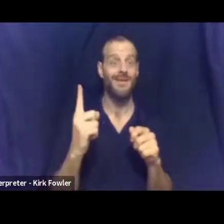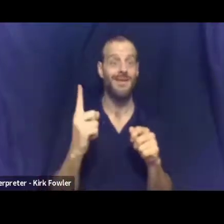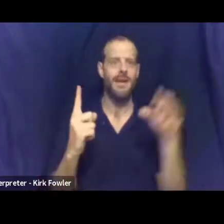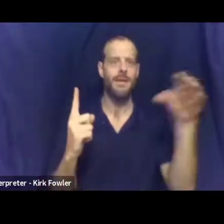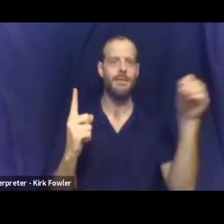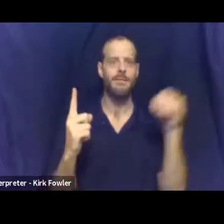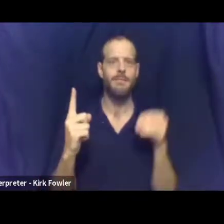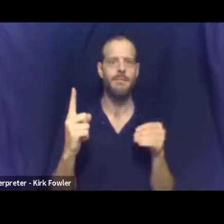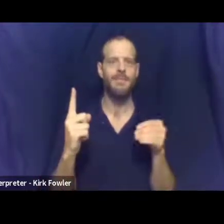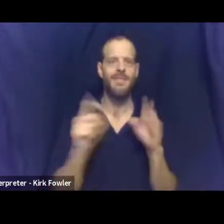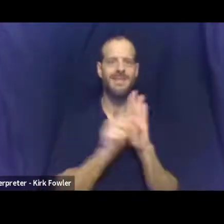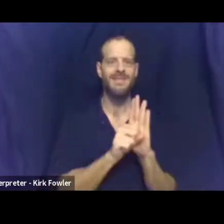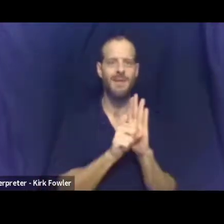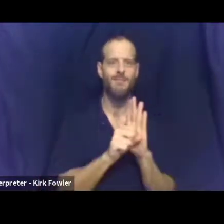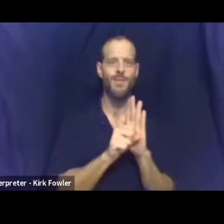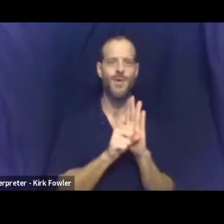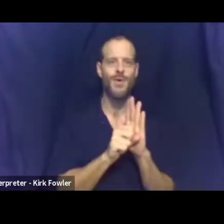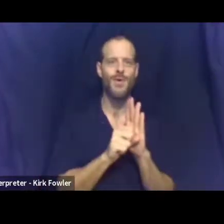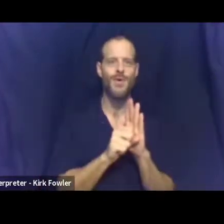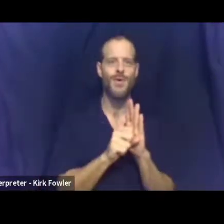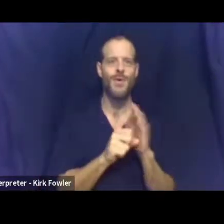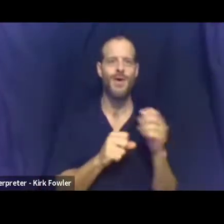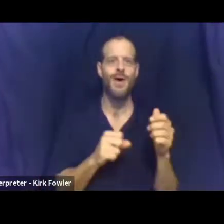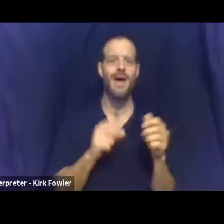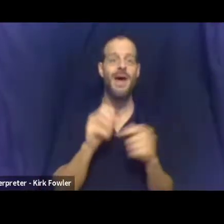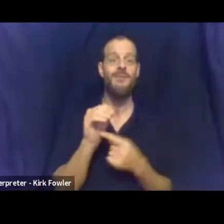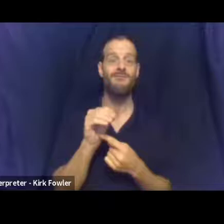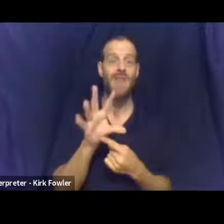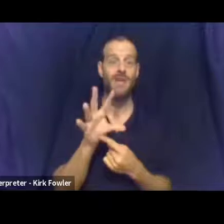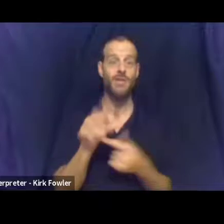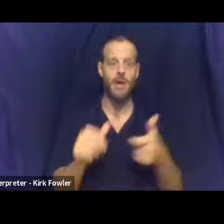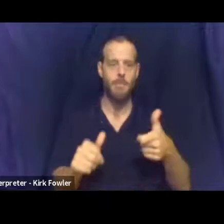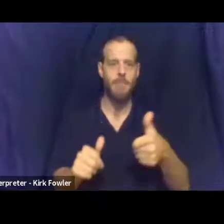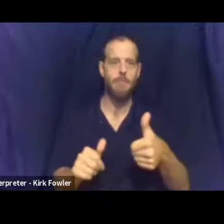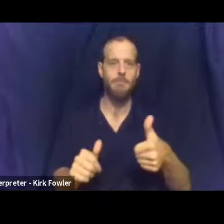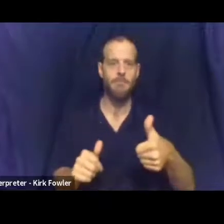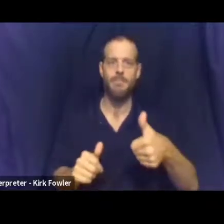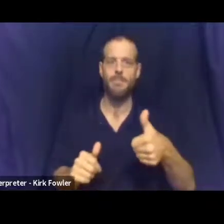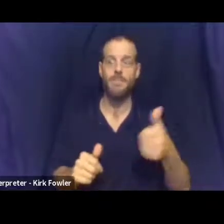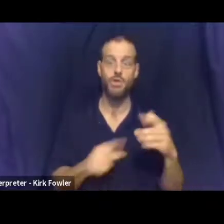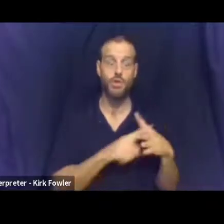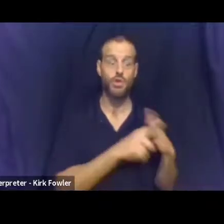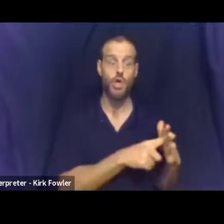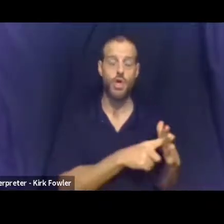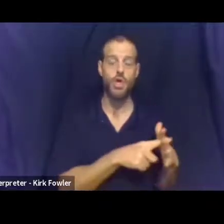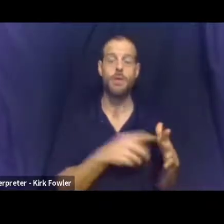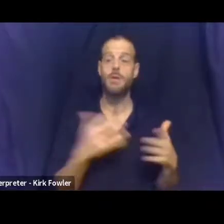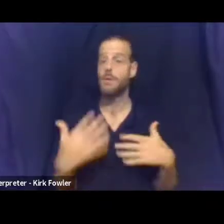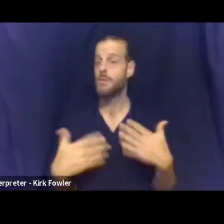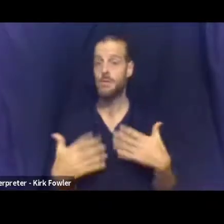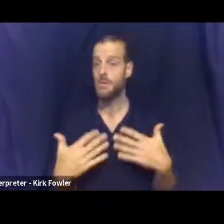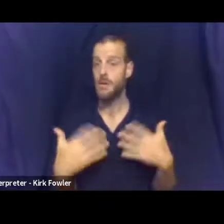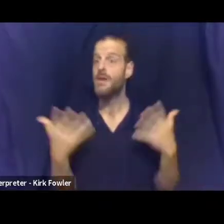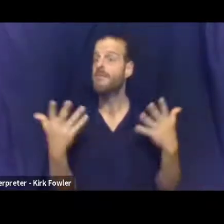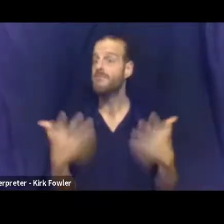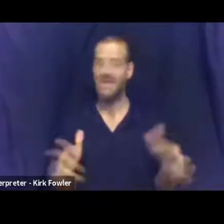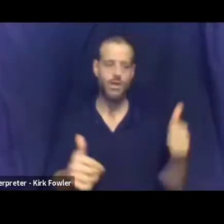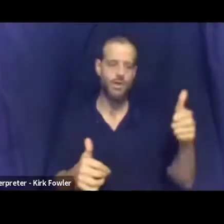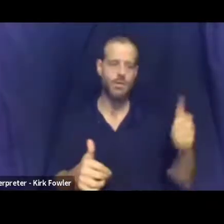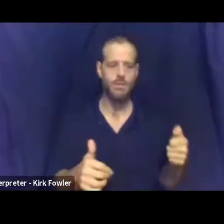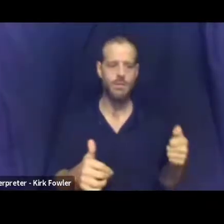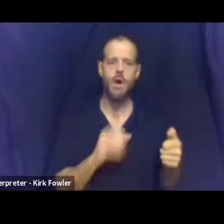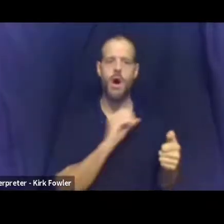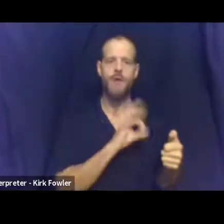and he engages with it. And then he turns it on to when they're starting their session and he turns it off when they're finished. And then he goes back to his calendar system.